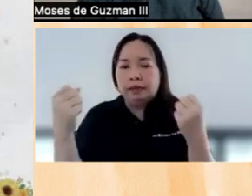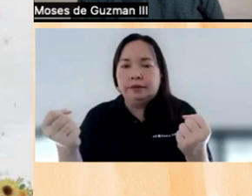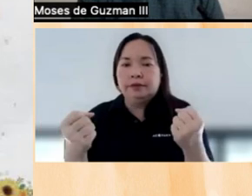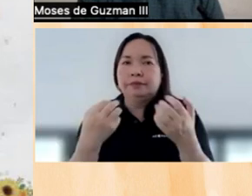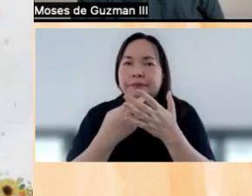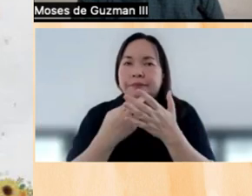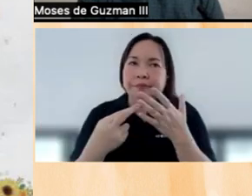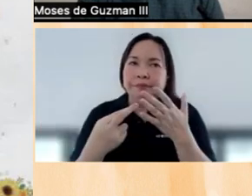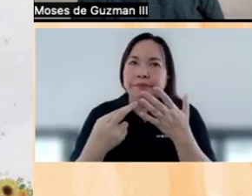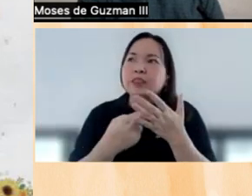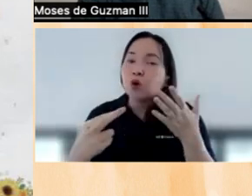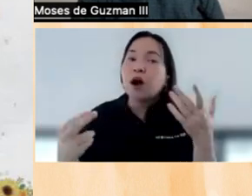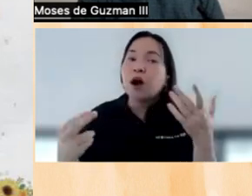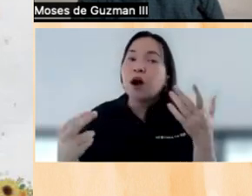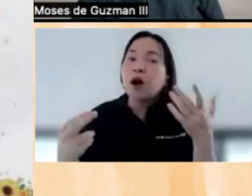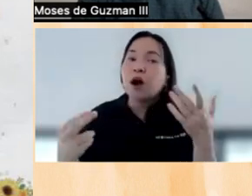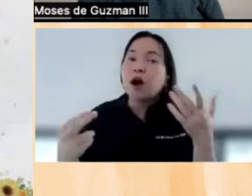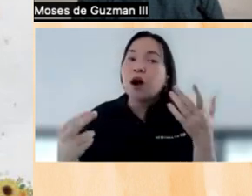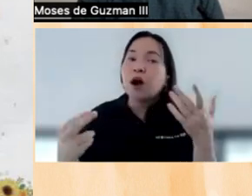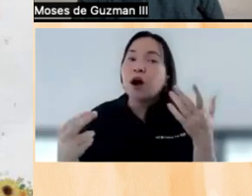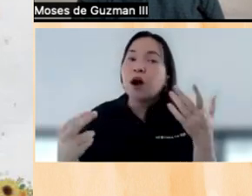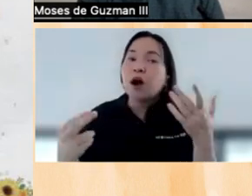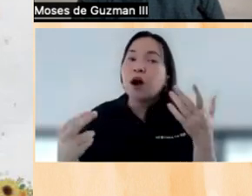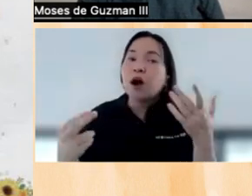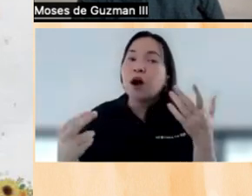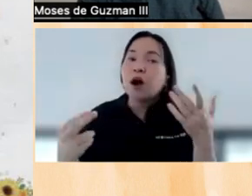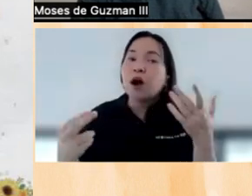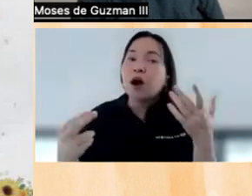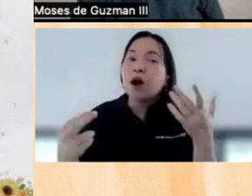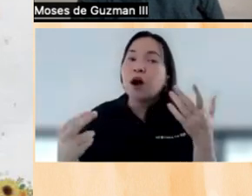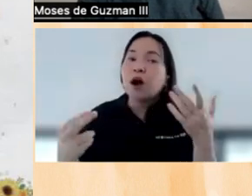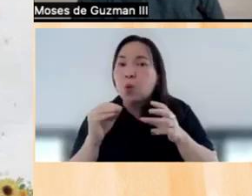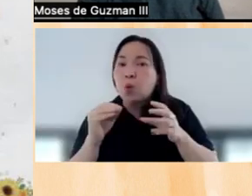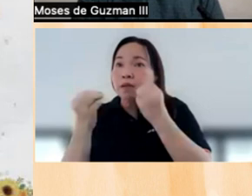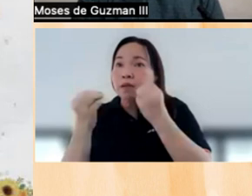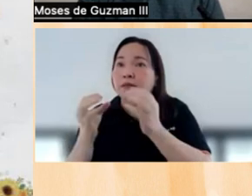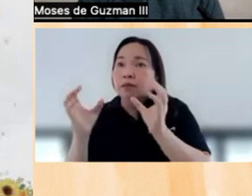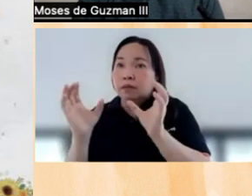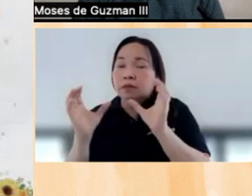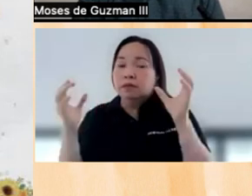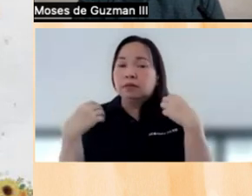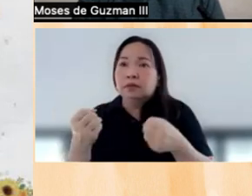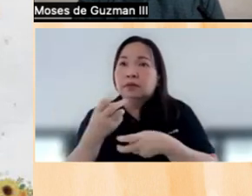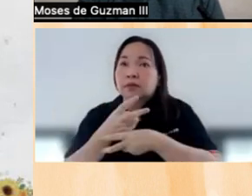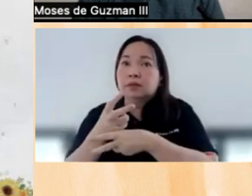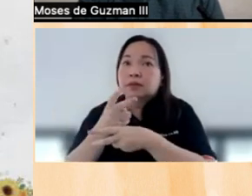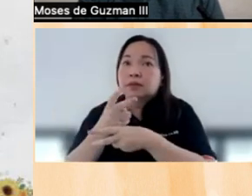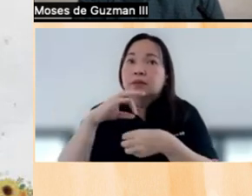inpatient, outpatient, and emergency departments should be screened for suicide risk.